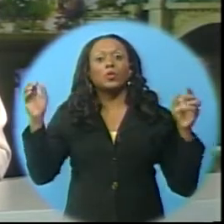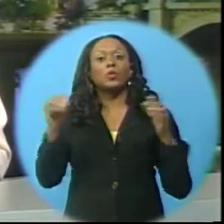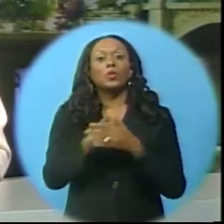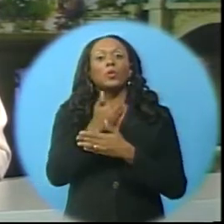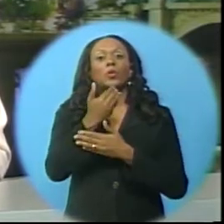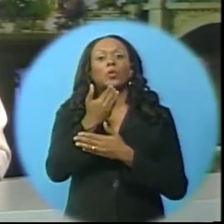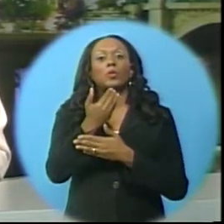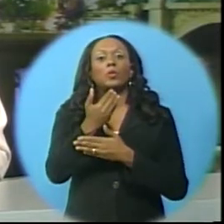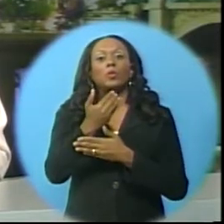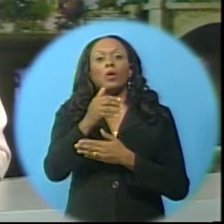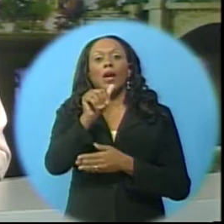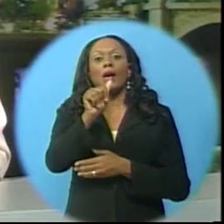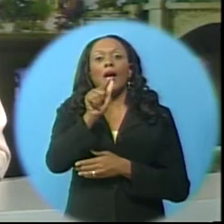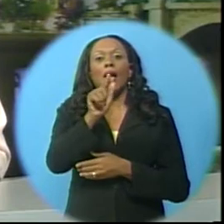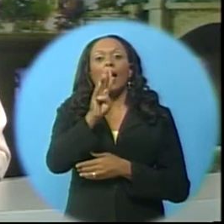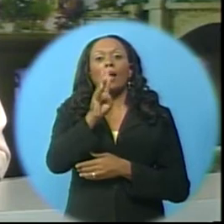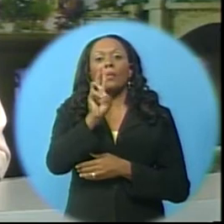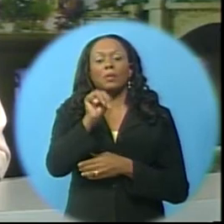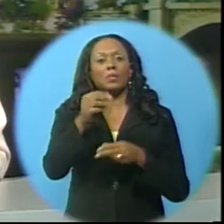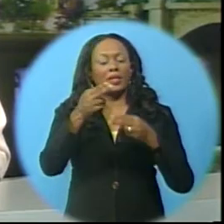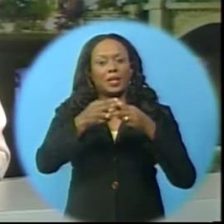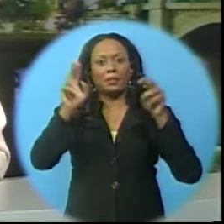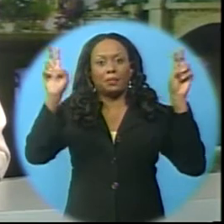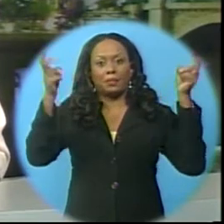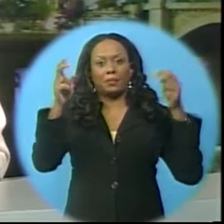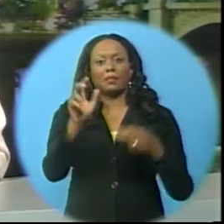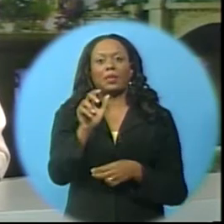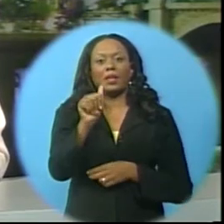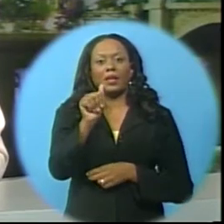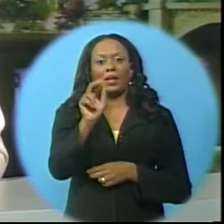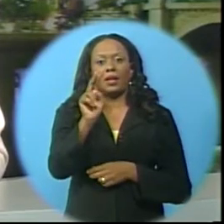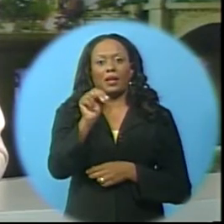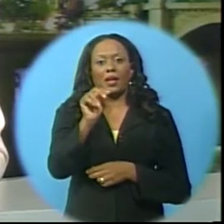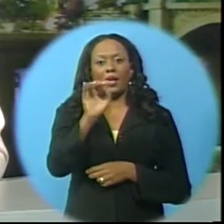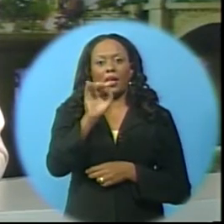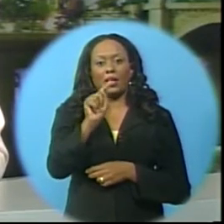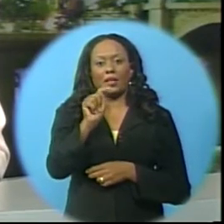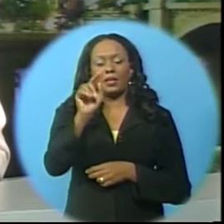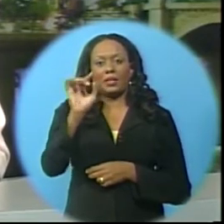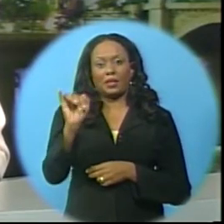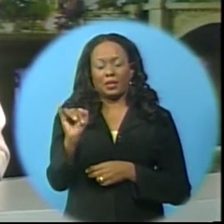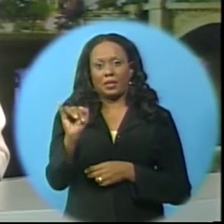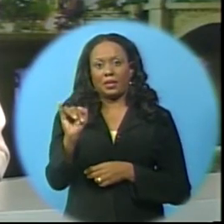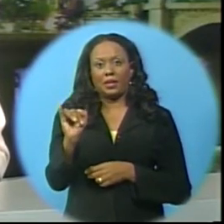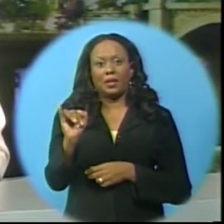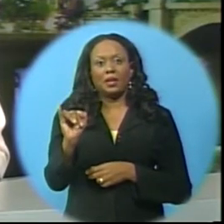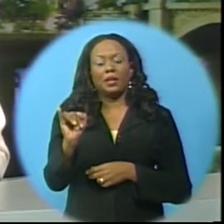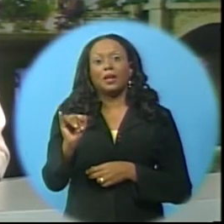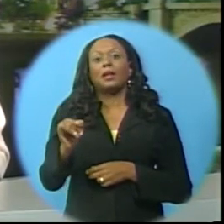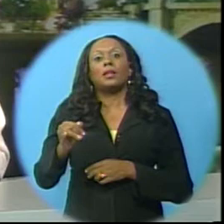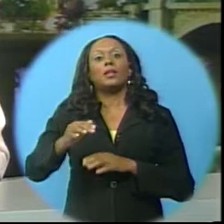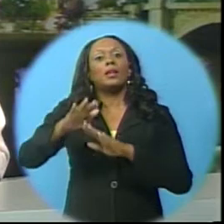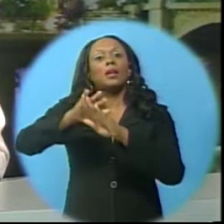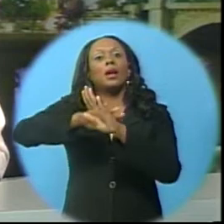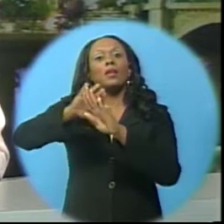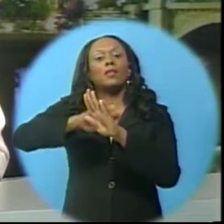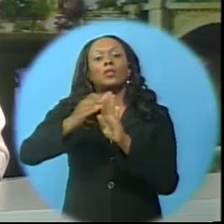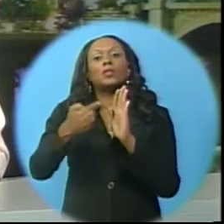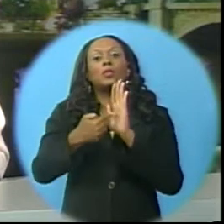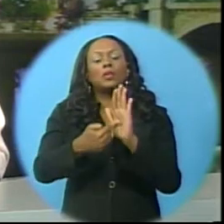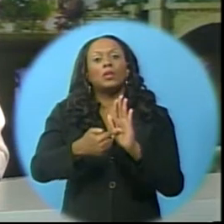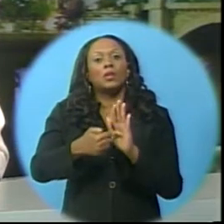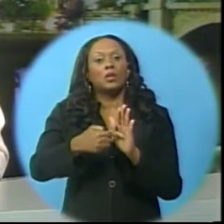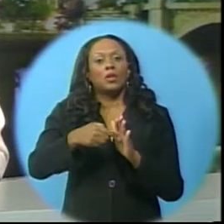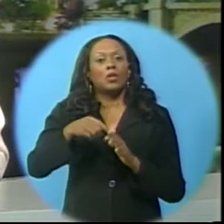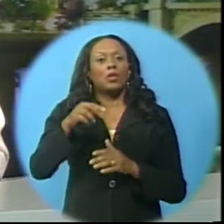she revealed the title and cover artwork at Los Angeles' Mama Gallery the anti-cover art depicts the image of